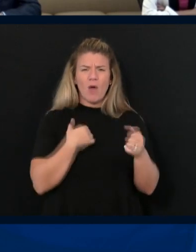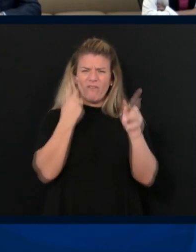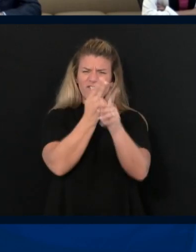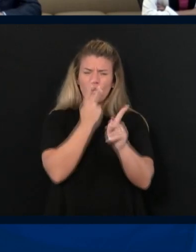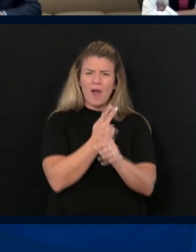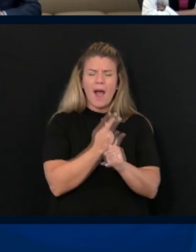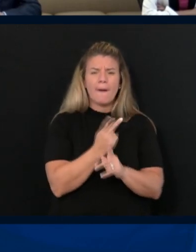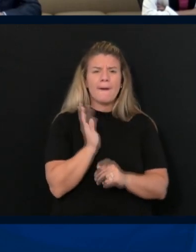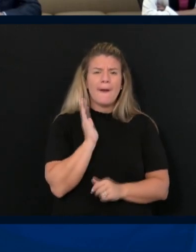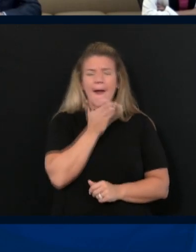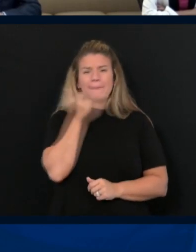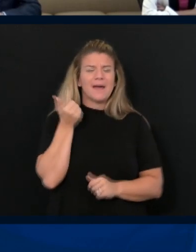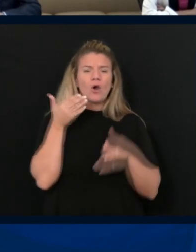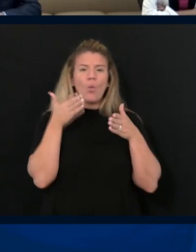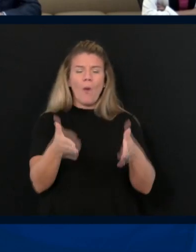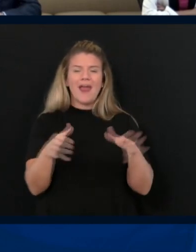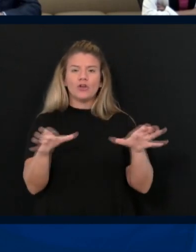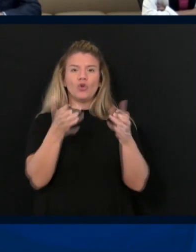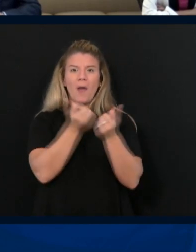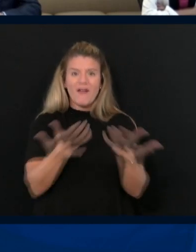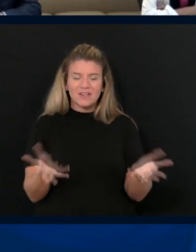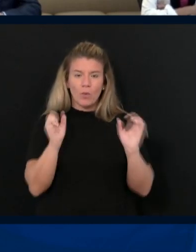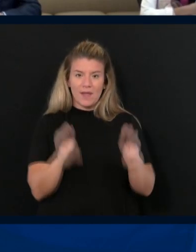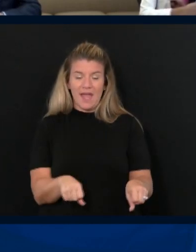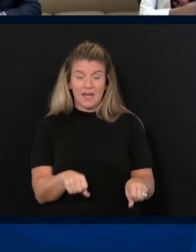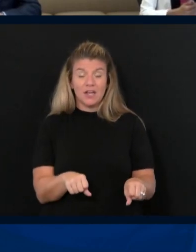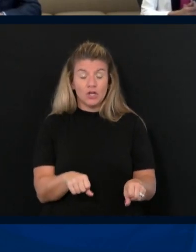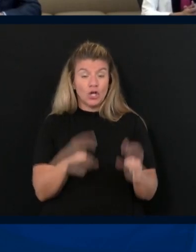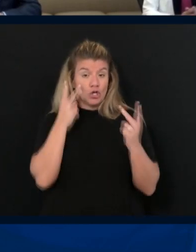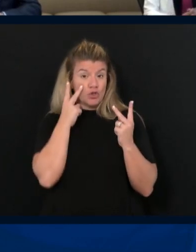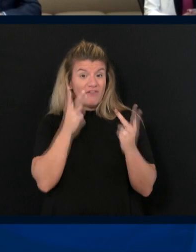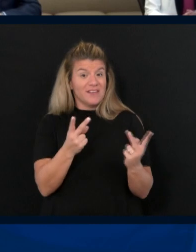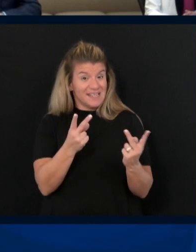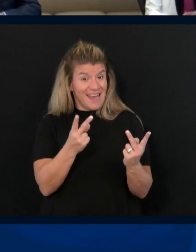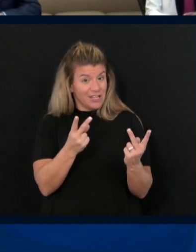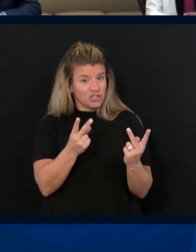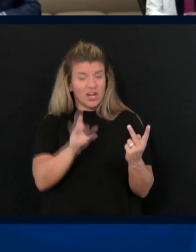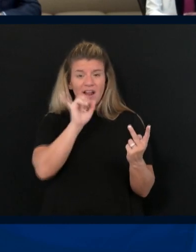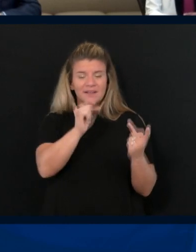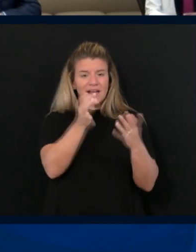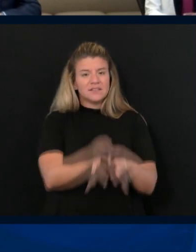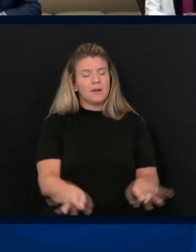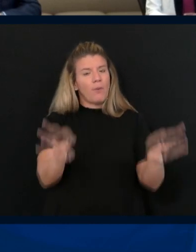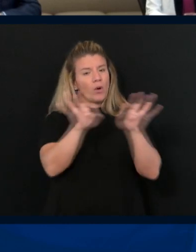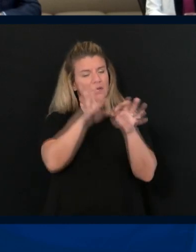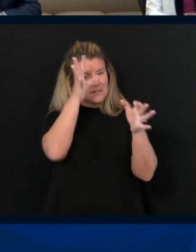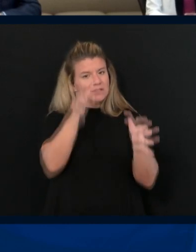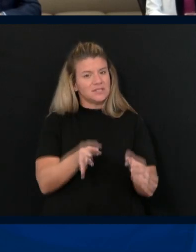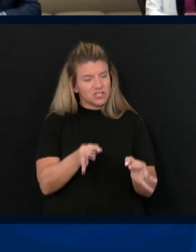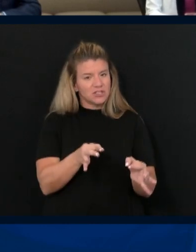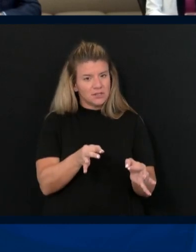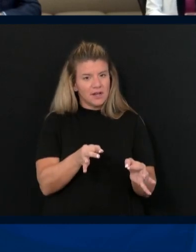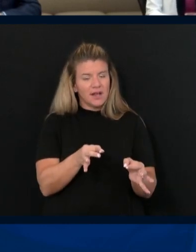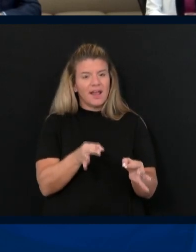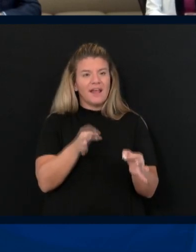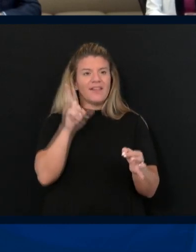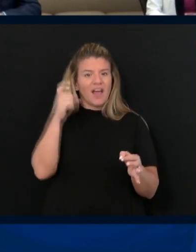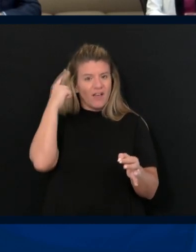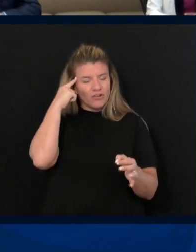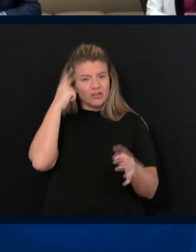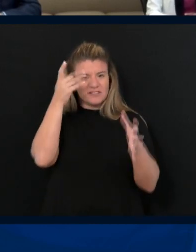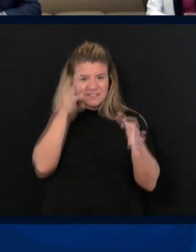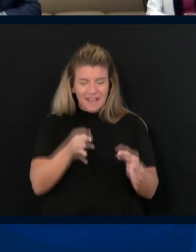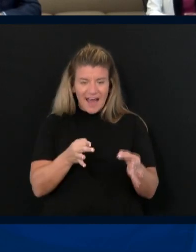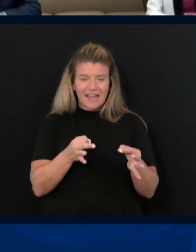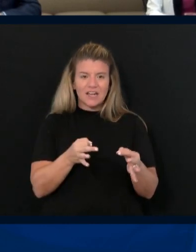make sure we do everything we can. So the visitation was an important decision by the governor to make sure that we